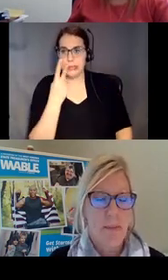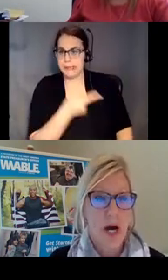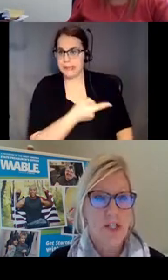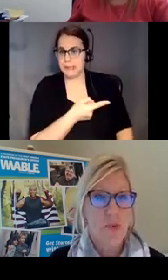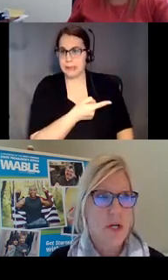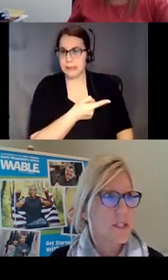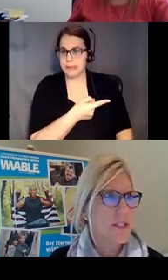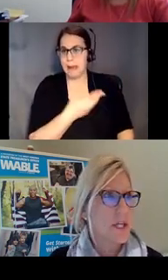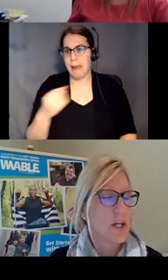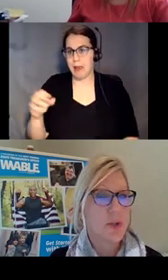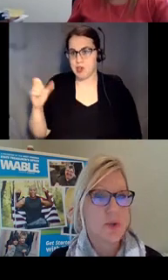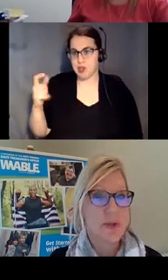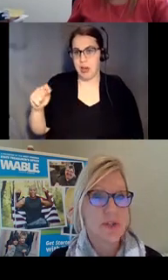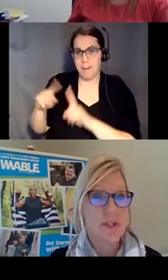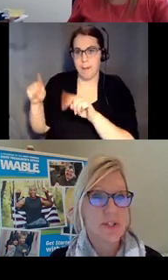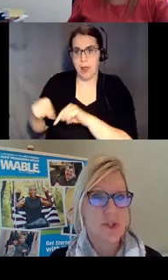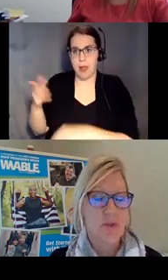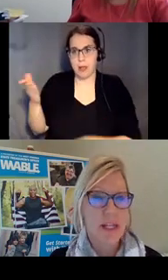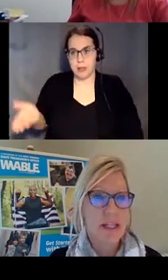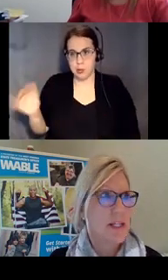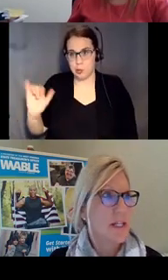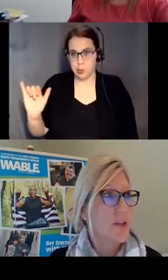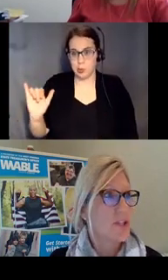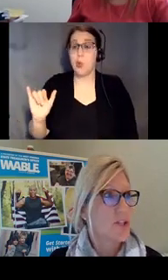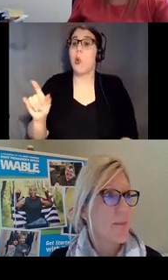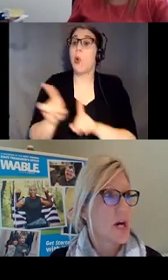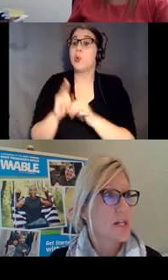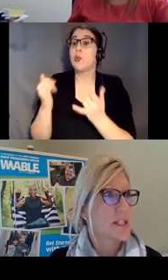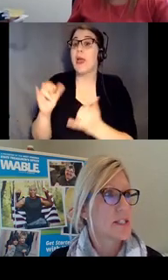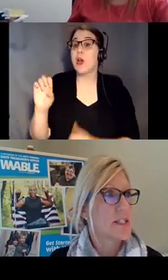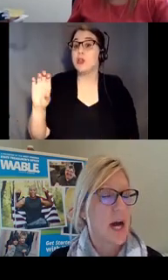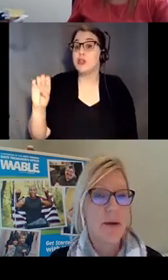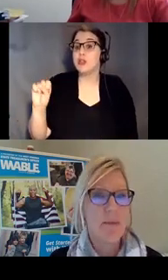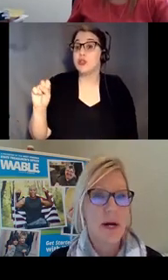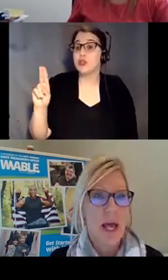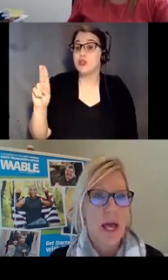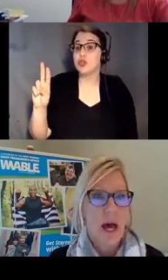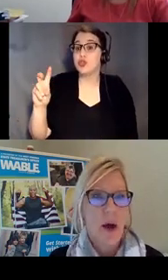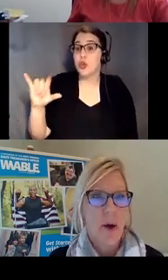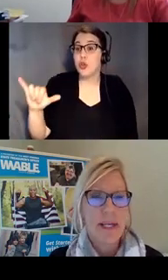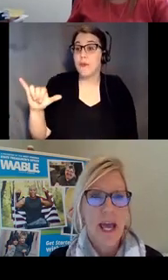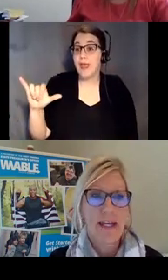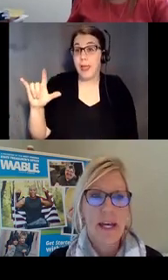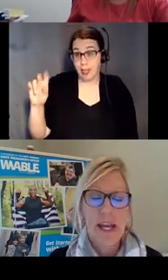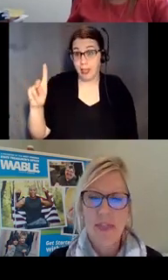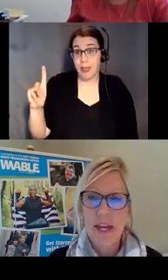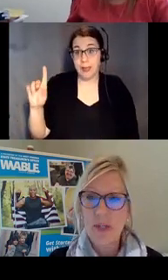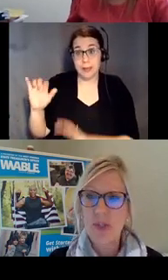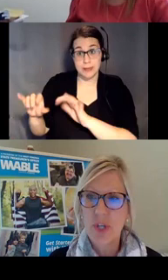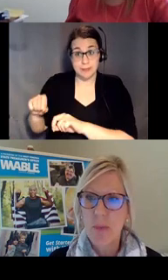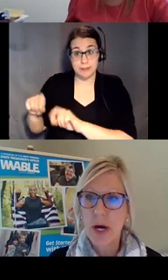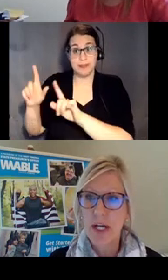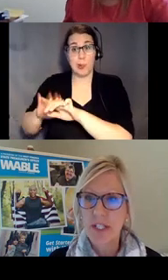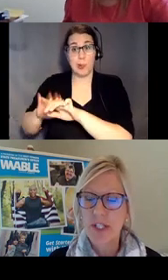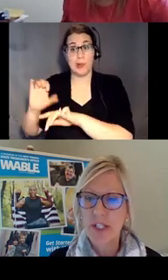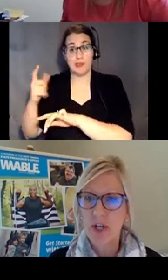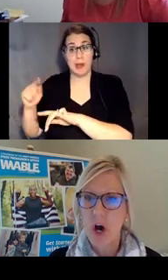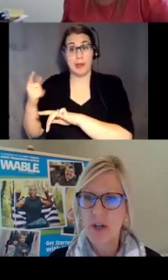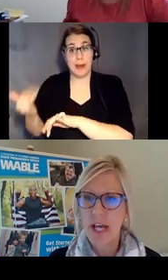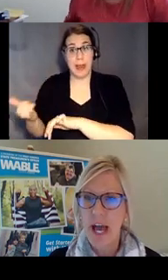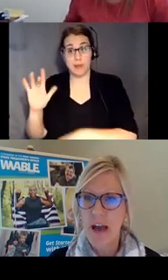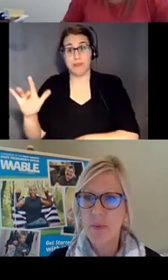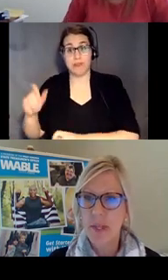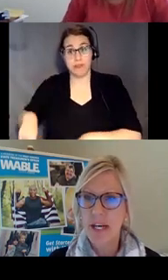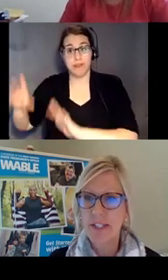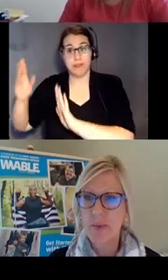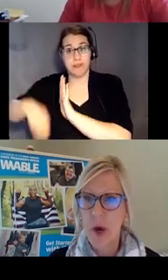the chat box. We're also going to include the survey link in the chat box at this time. And Anna, again, thank you so much. It's just an honor